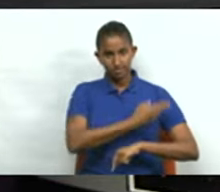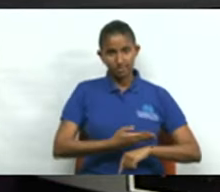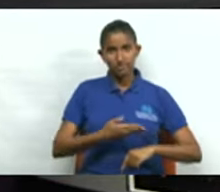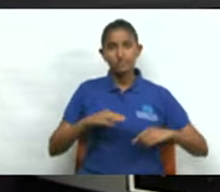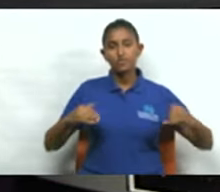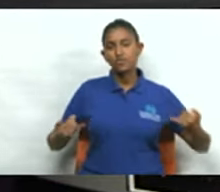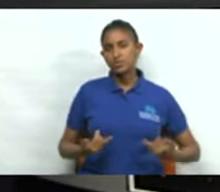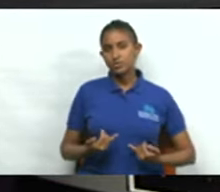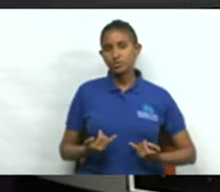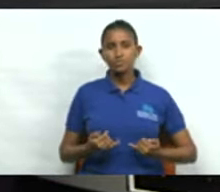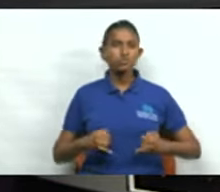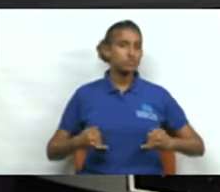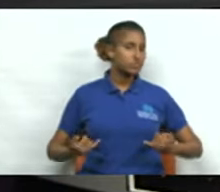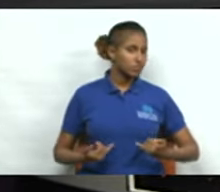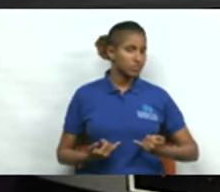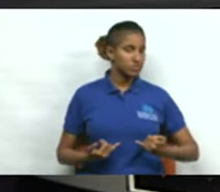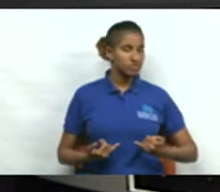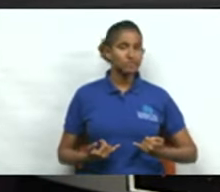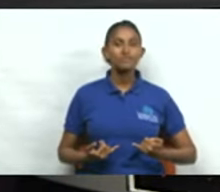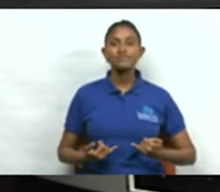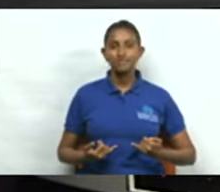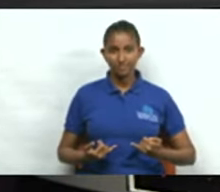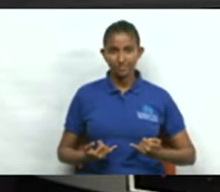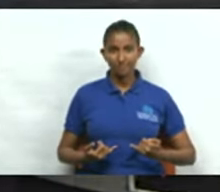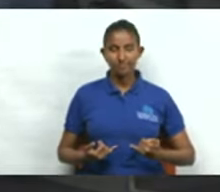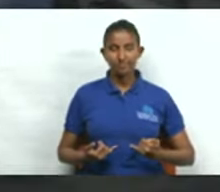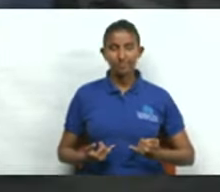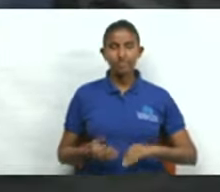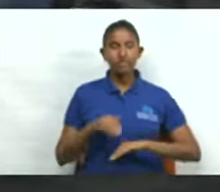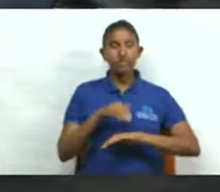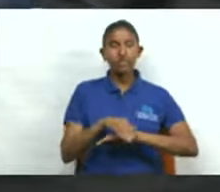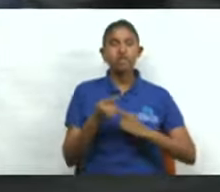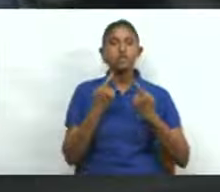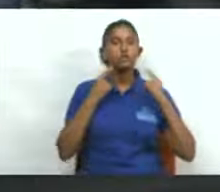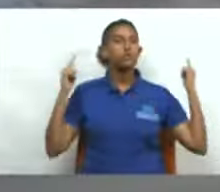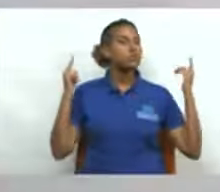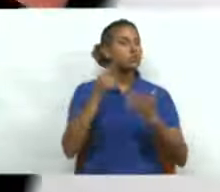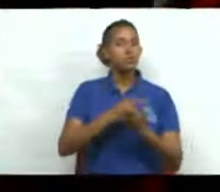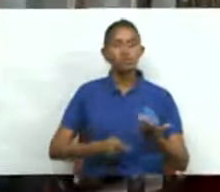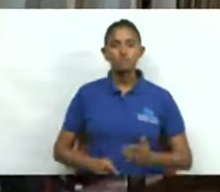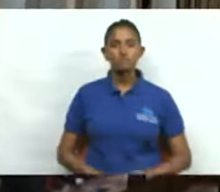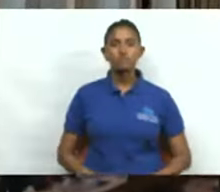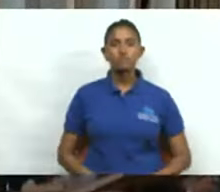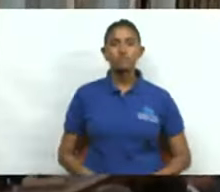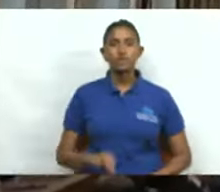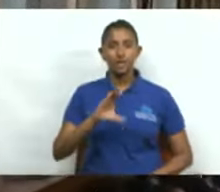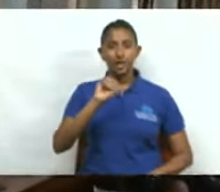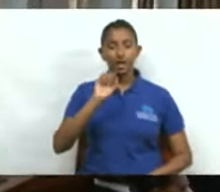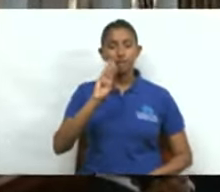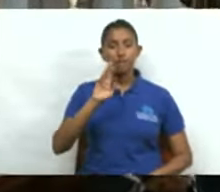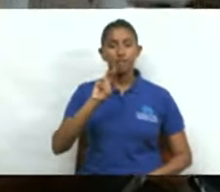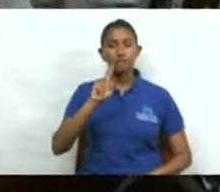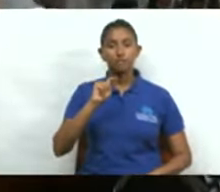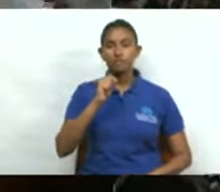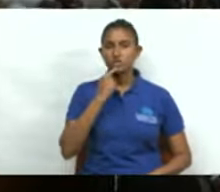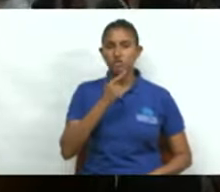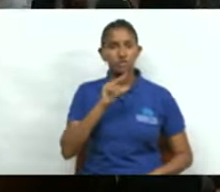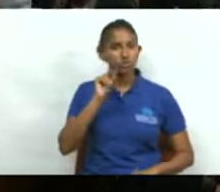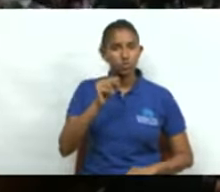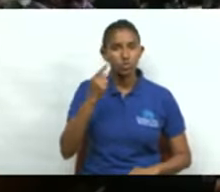Limerick with sport. And I'm Kimberly Fletcher with your weather. That's certainly what's making the news tonight. Cabinet rejects recommendations to